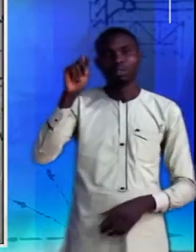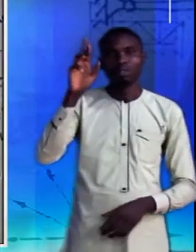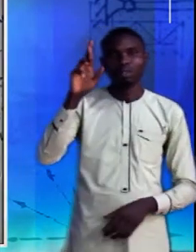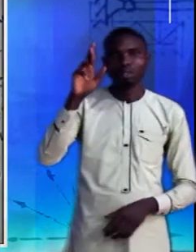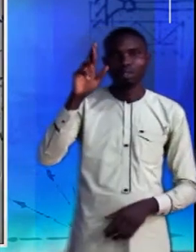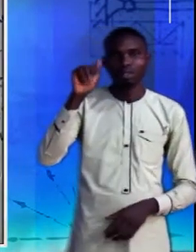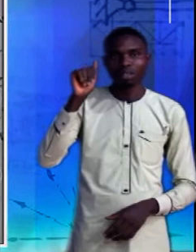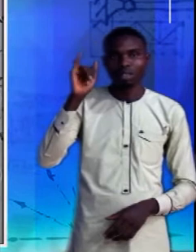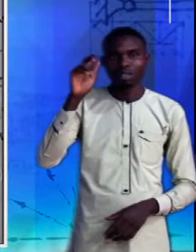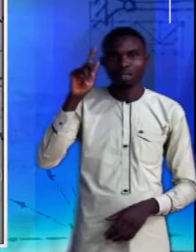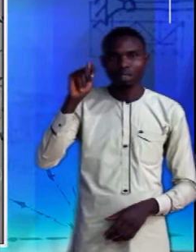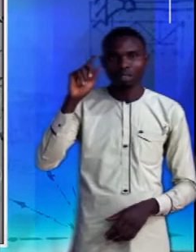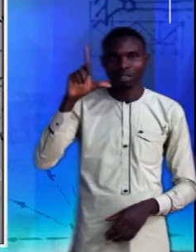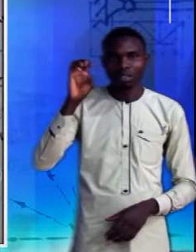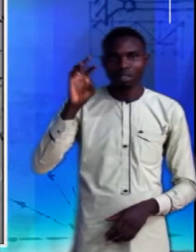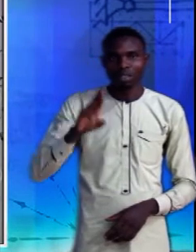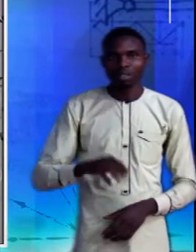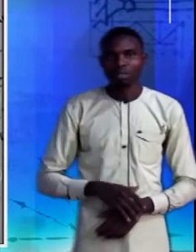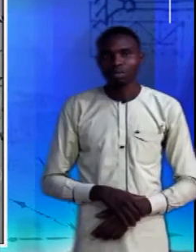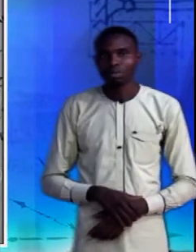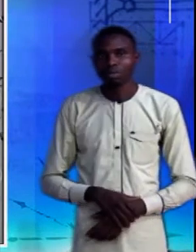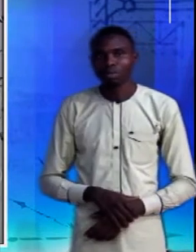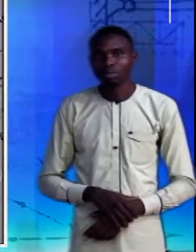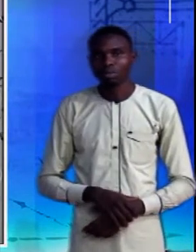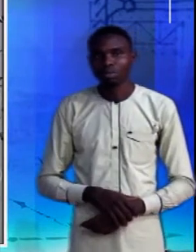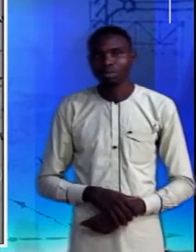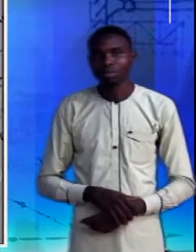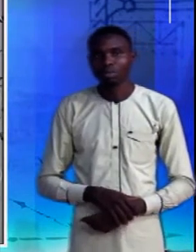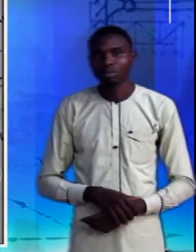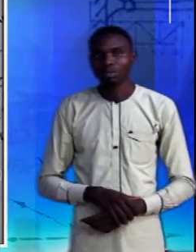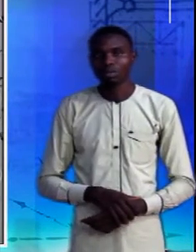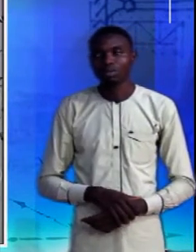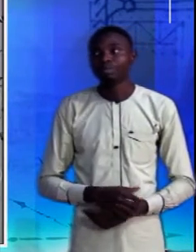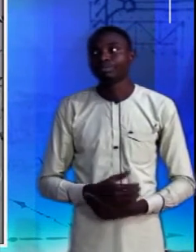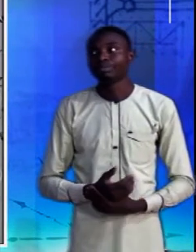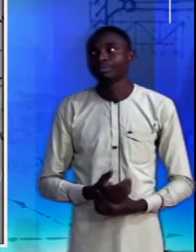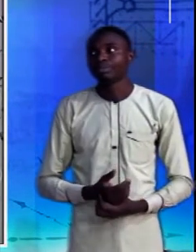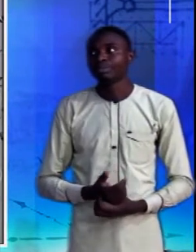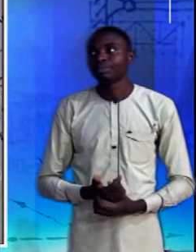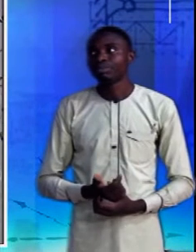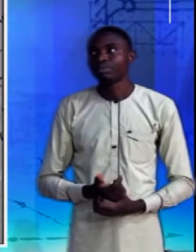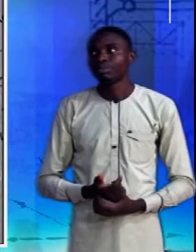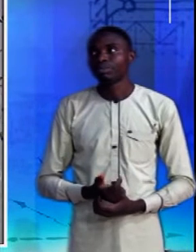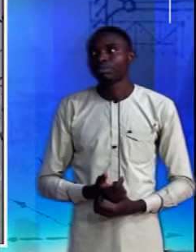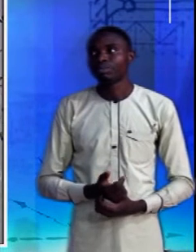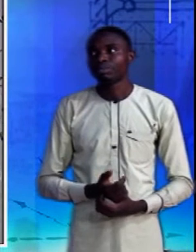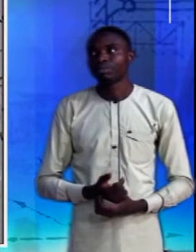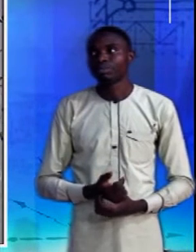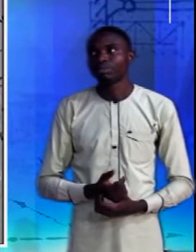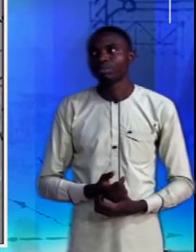exactly 14 weeks, maybe we resume from the first week, we are going to close at week number